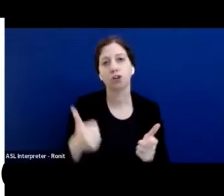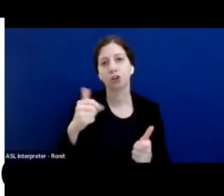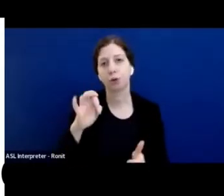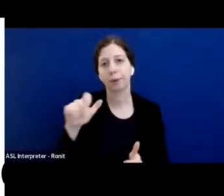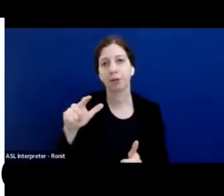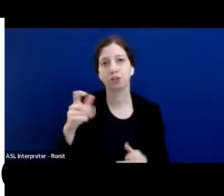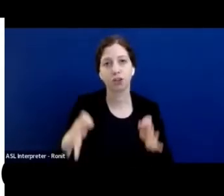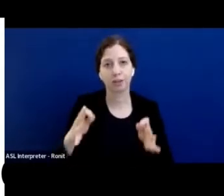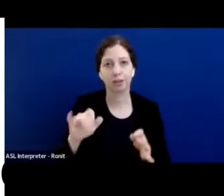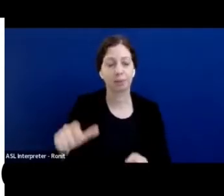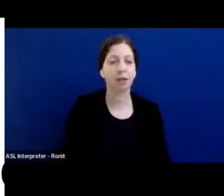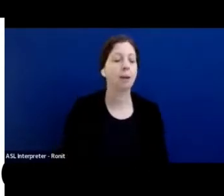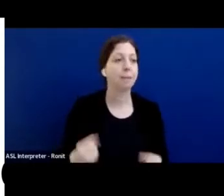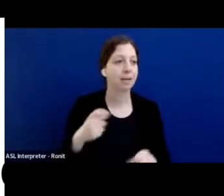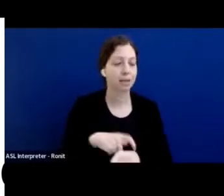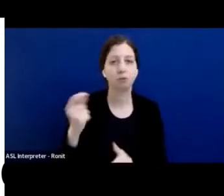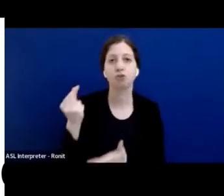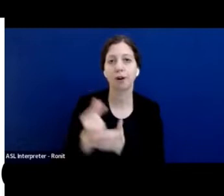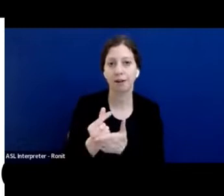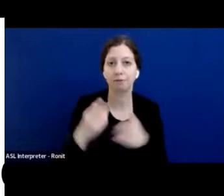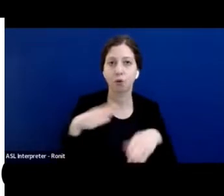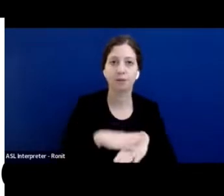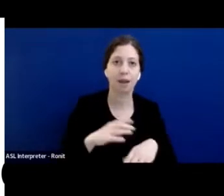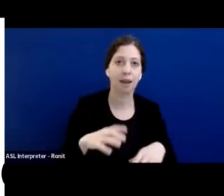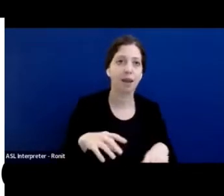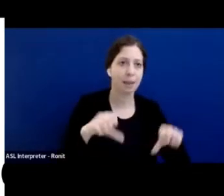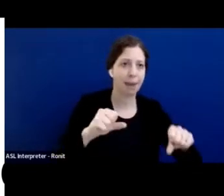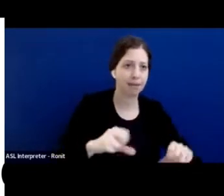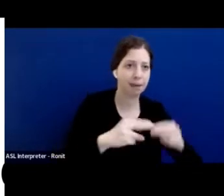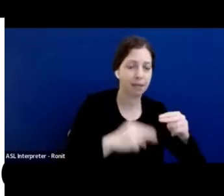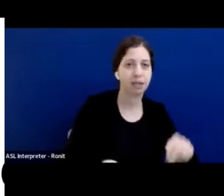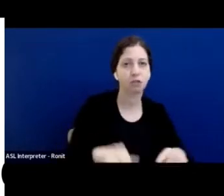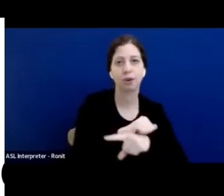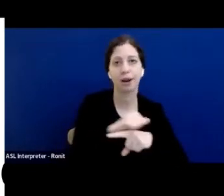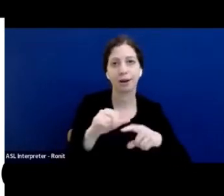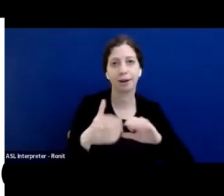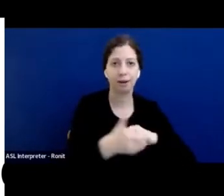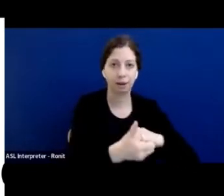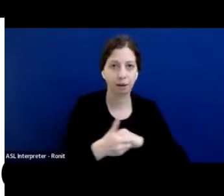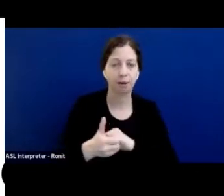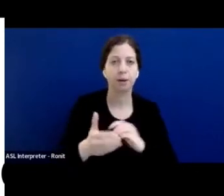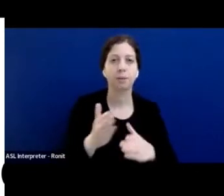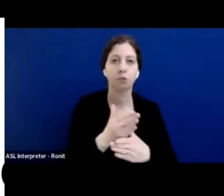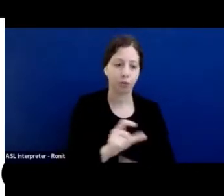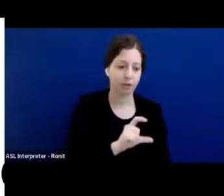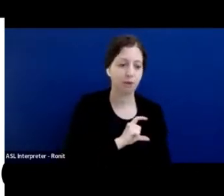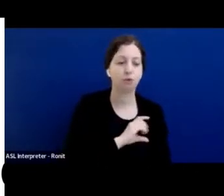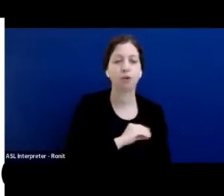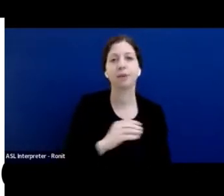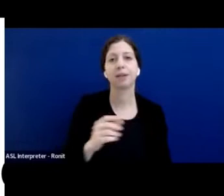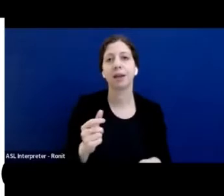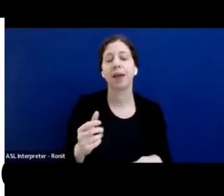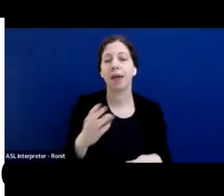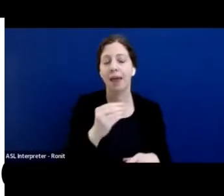the grants that we have are very focused on capacity building, training, and collaboration between law enforcement and court systems and domestic